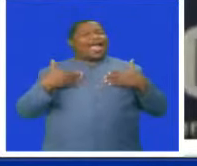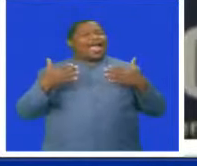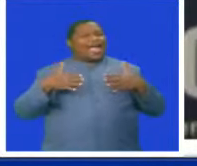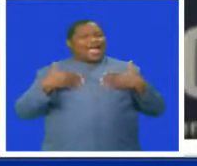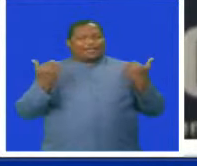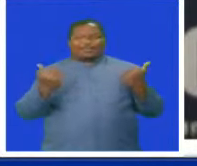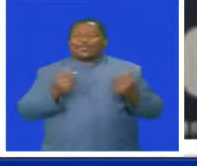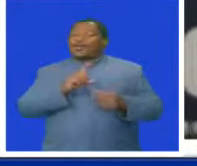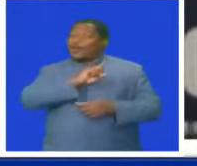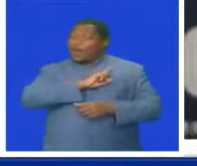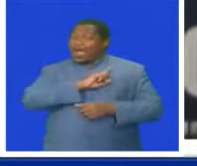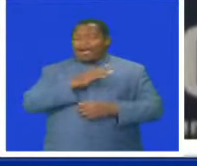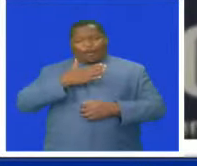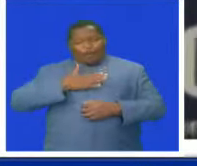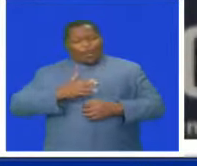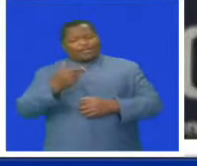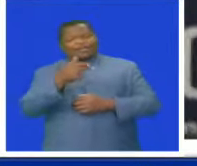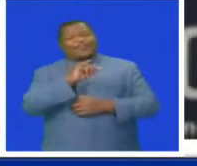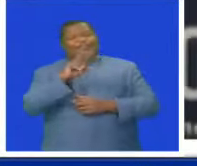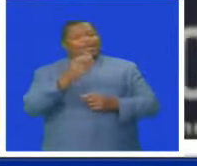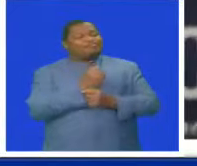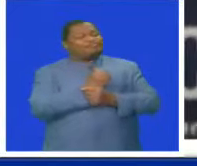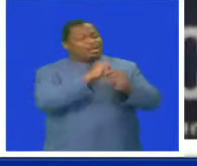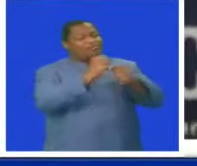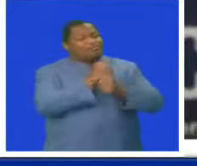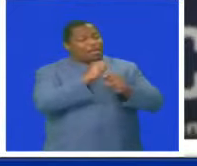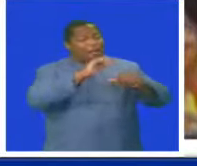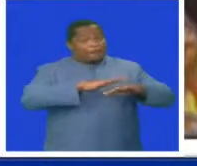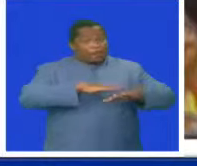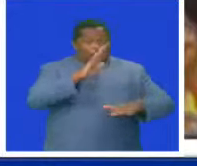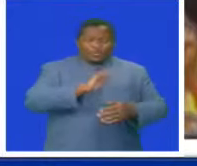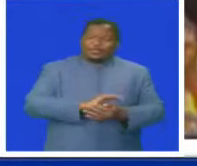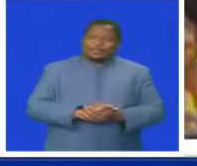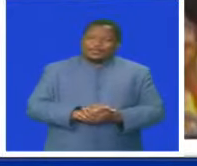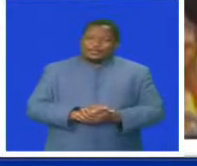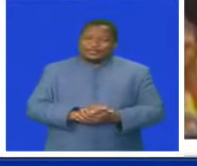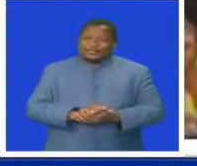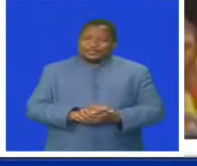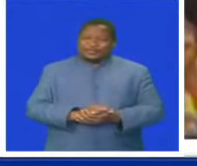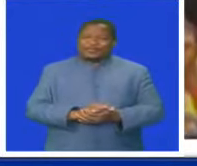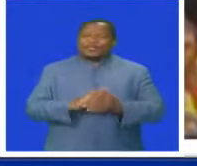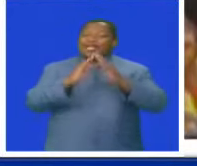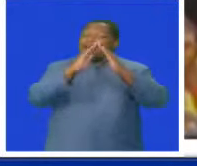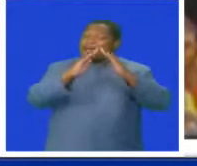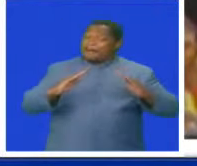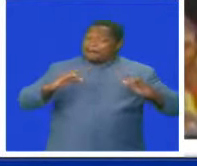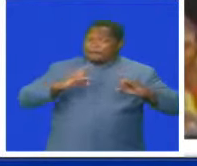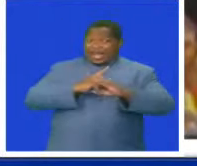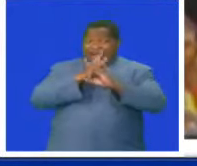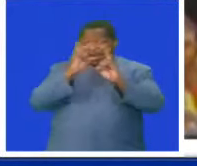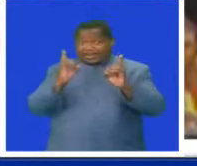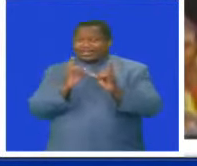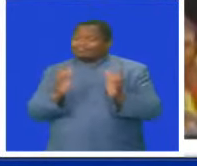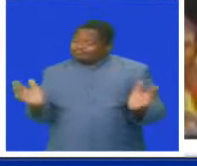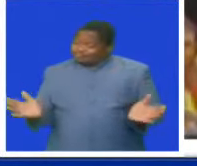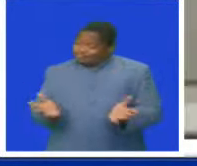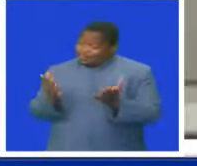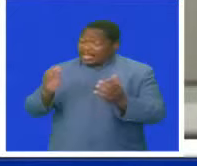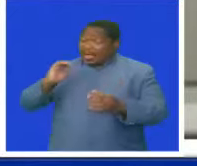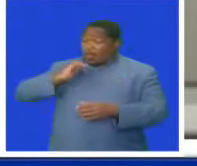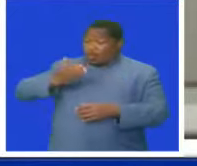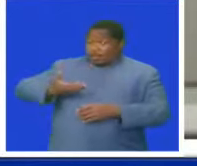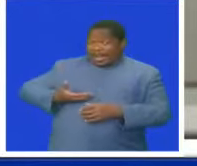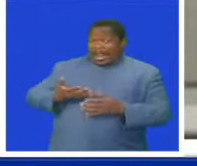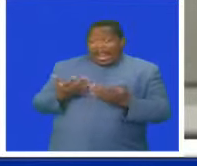Litiko letempilo likhuthaza besifazane ukuthi baqhubeke ngokusebenzisa liphilisi kuvikela ligciwane le-HIV and